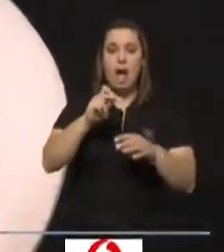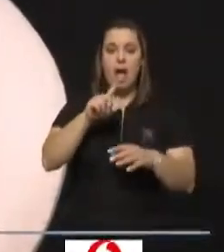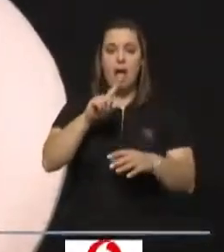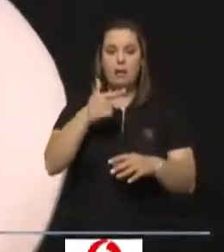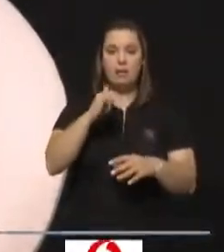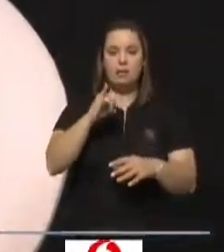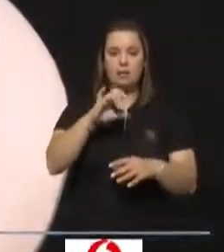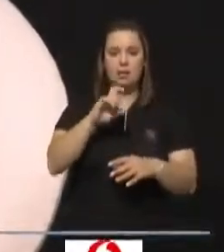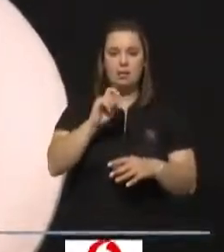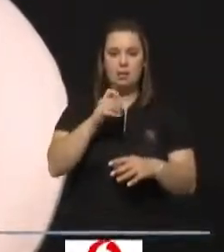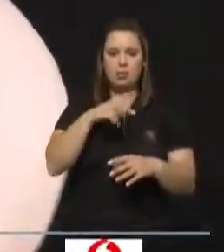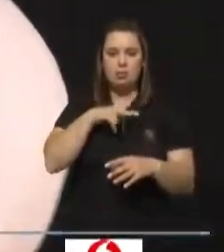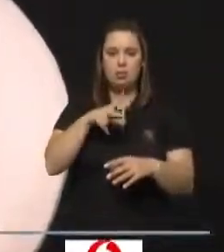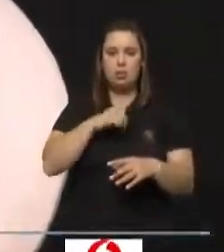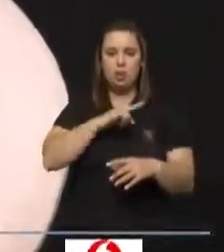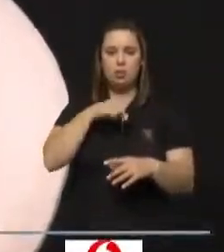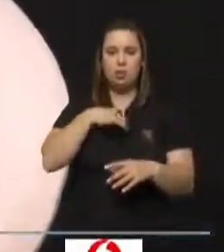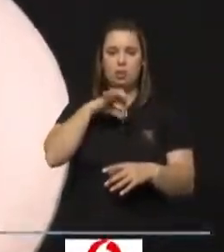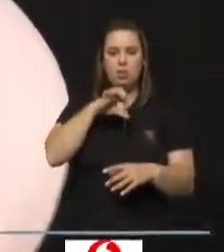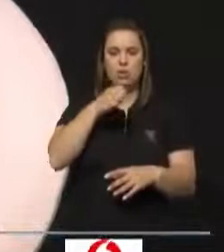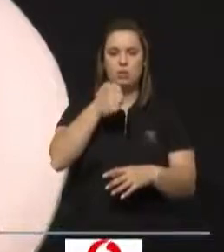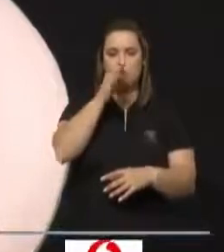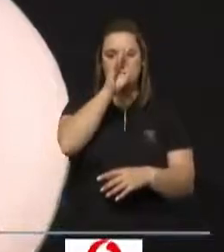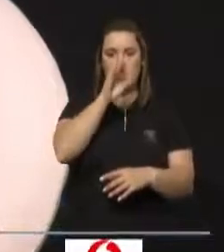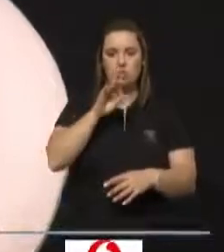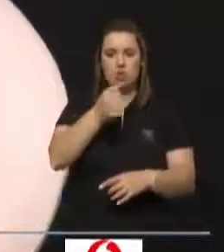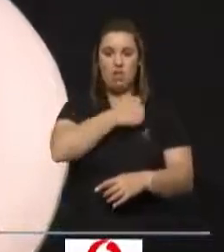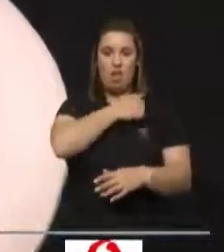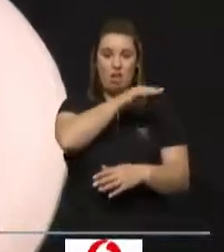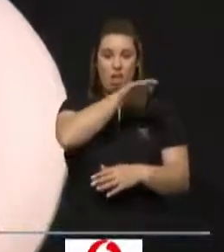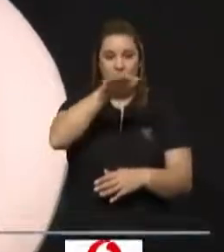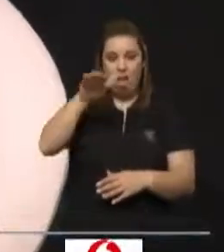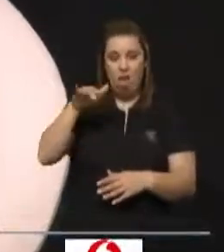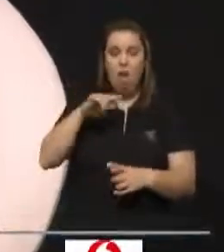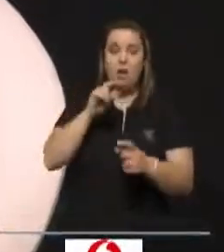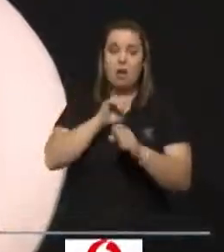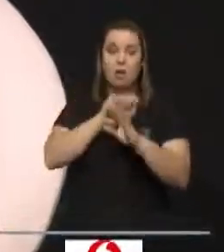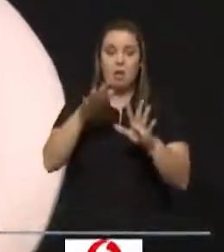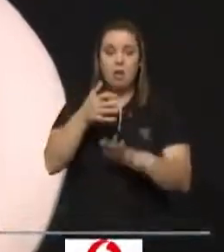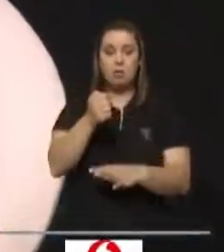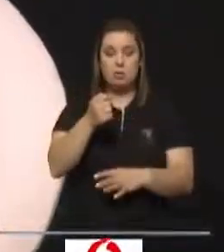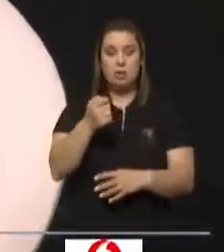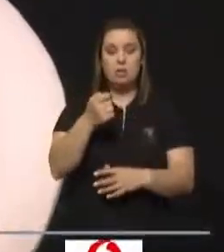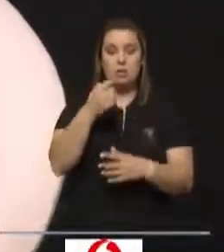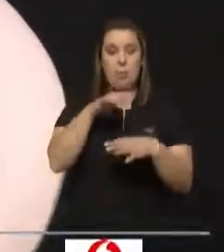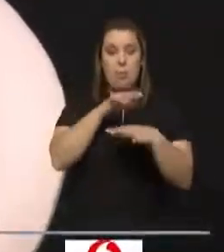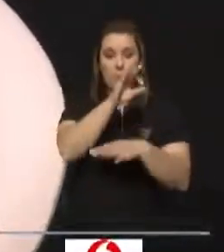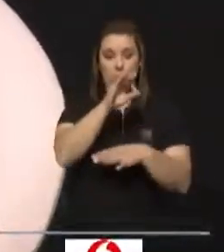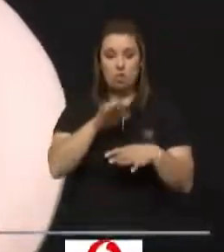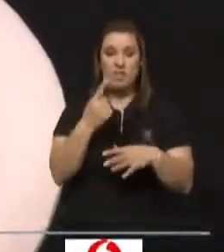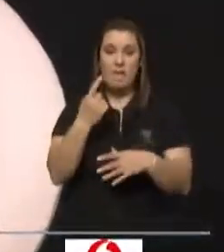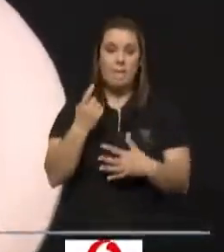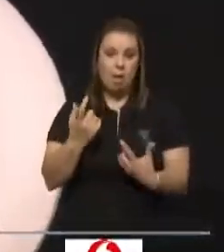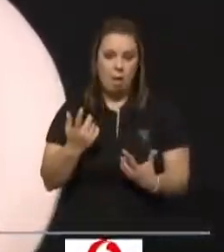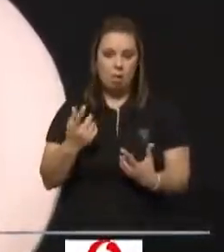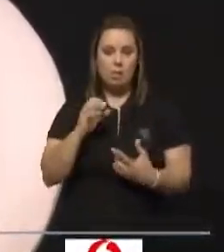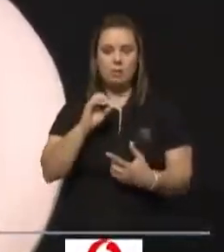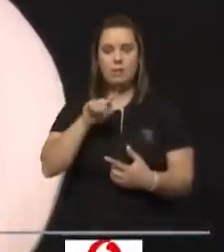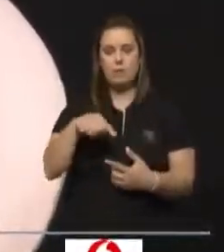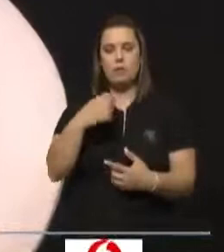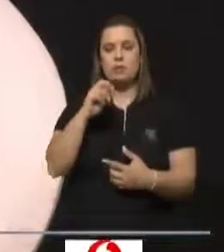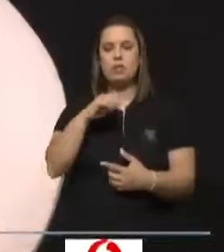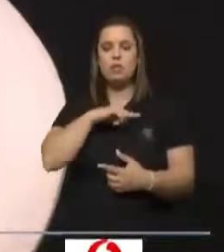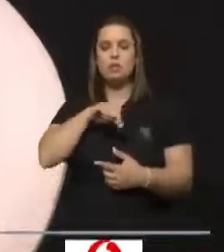the fabric fiber network, or optic fiber network, we have